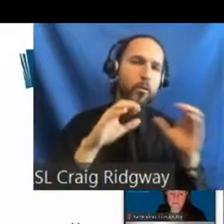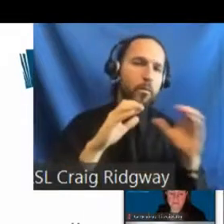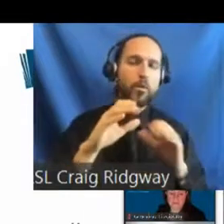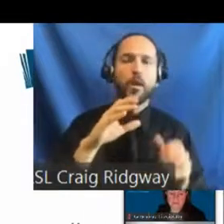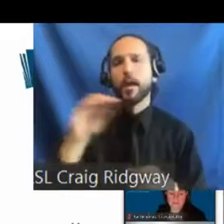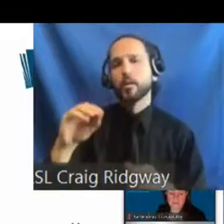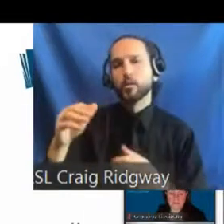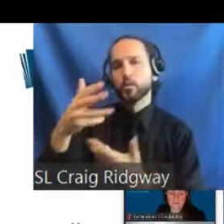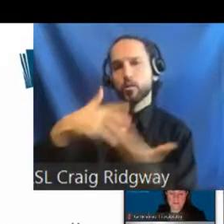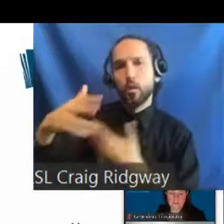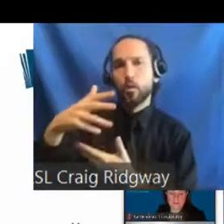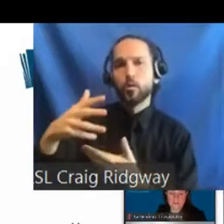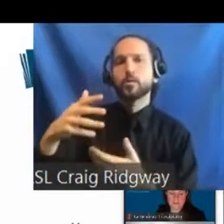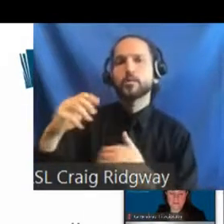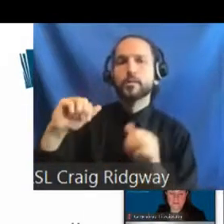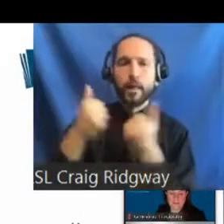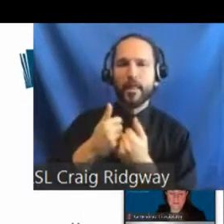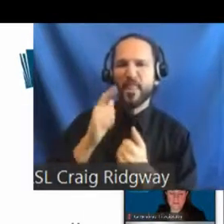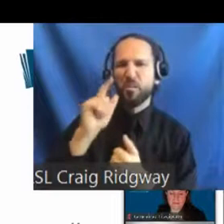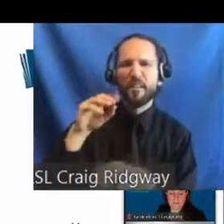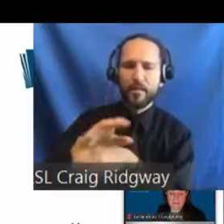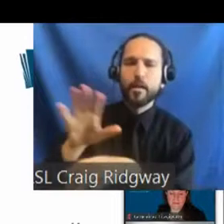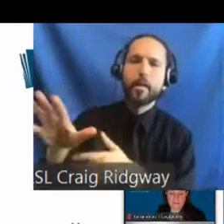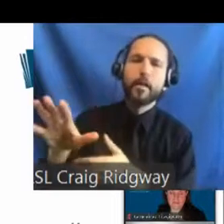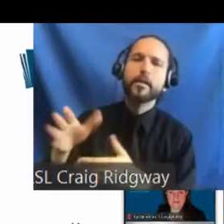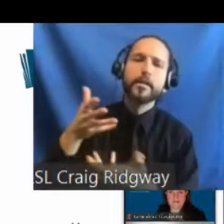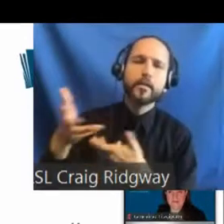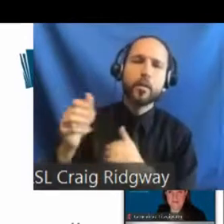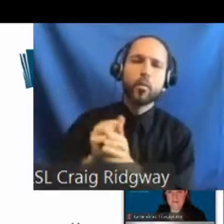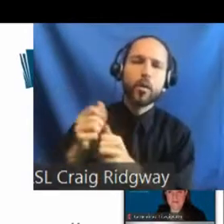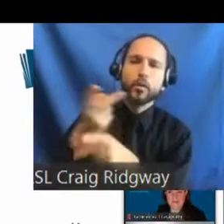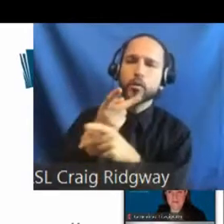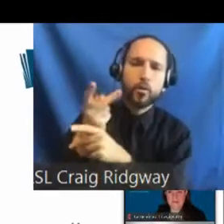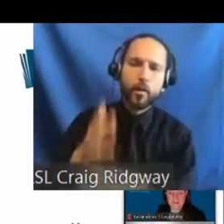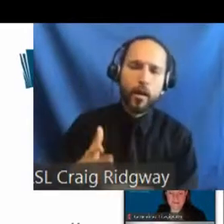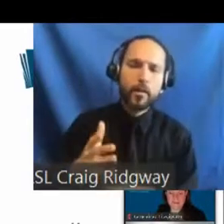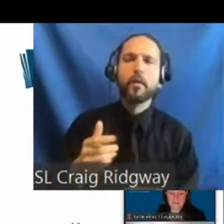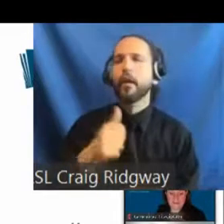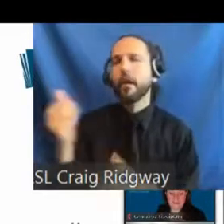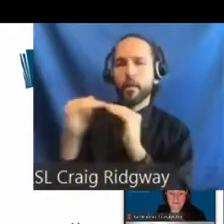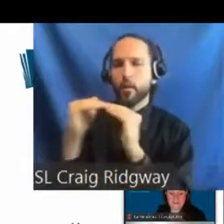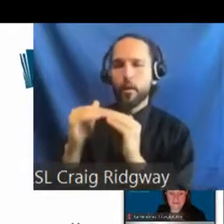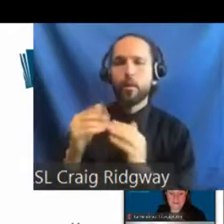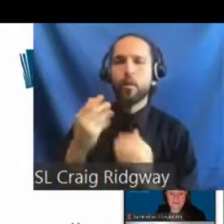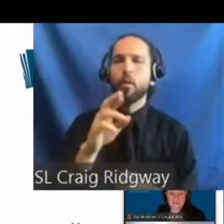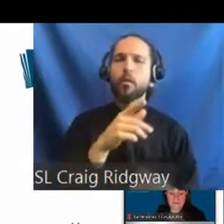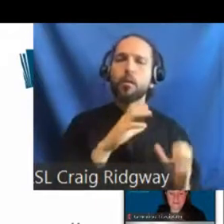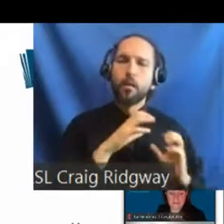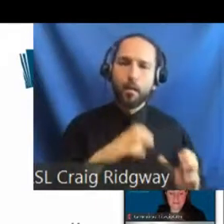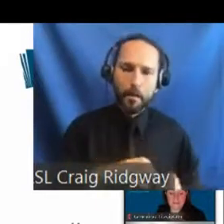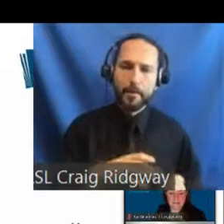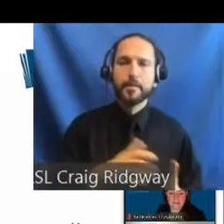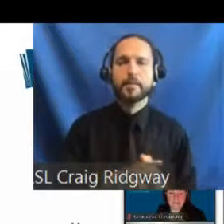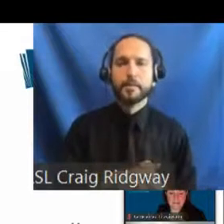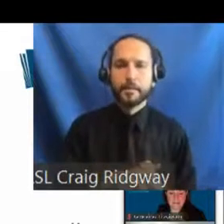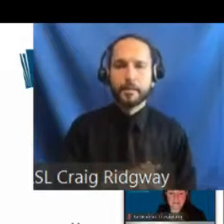challenges that may affect interactions with their supervisors, coworkers, customers, or patrons.